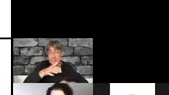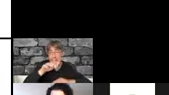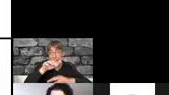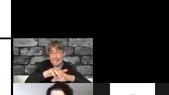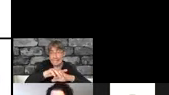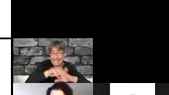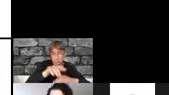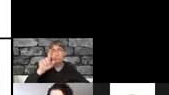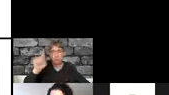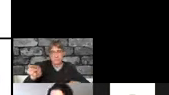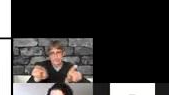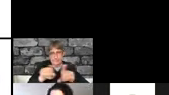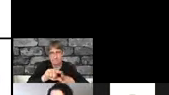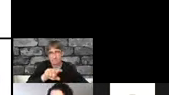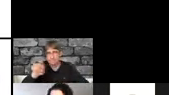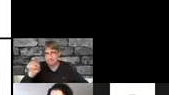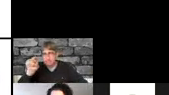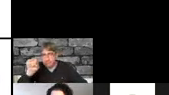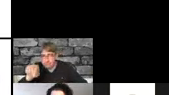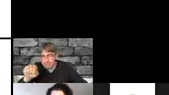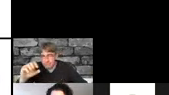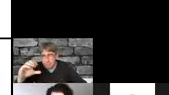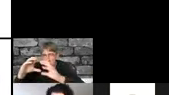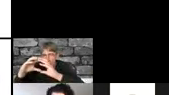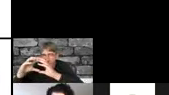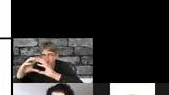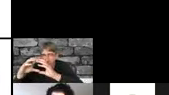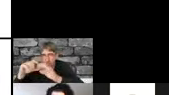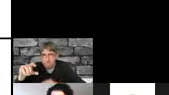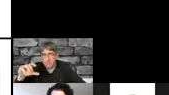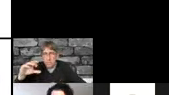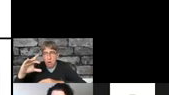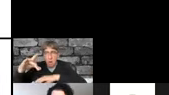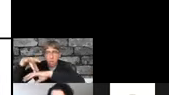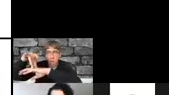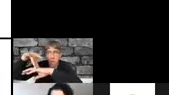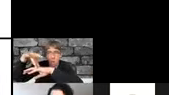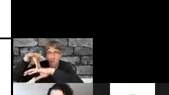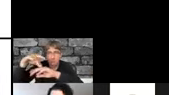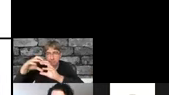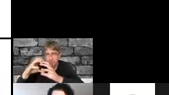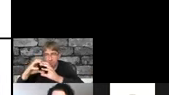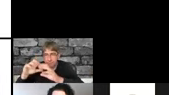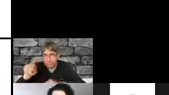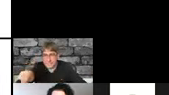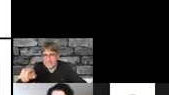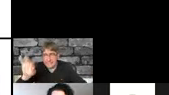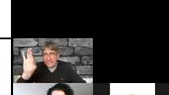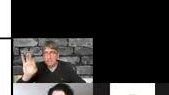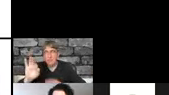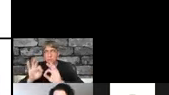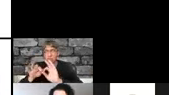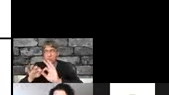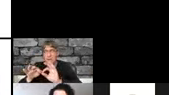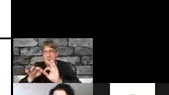the interpreters. So I'd ask everyone to please click an interpretation language. And I'm just